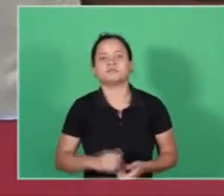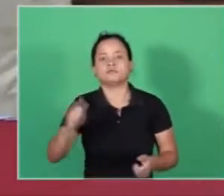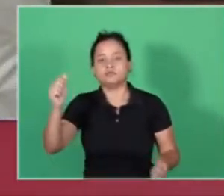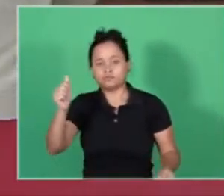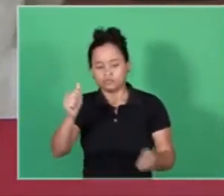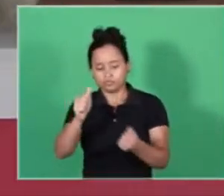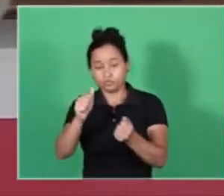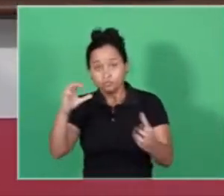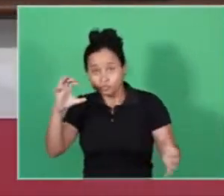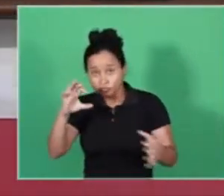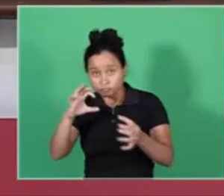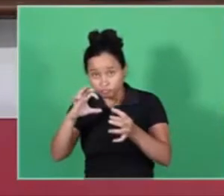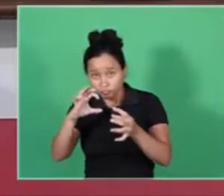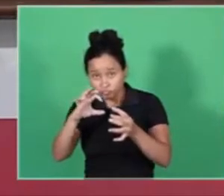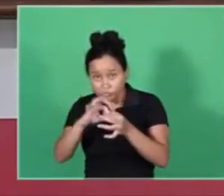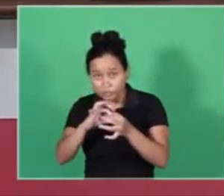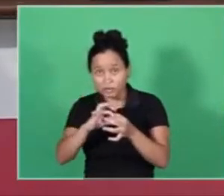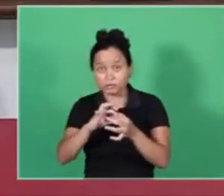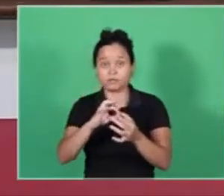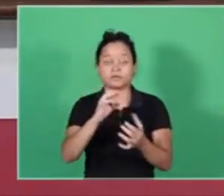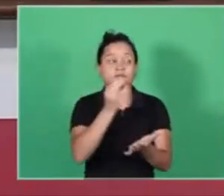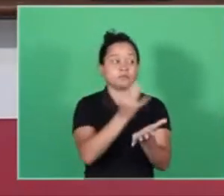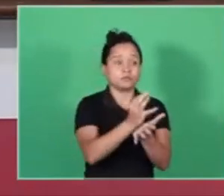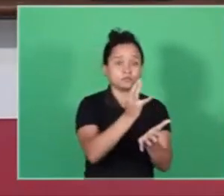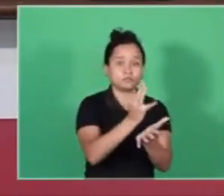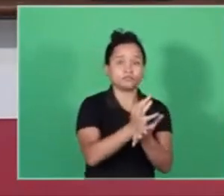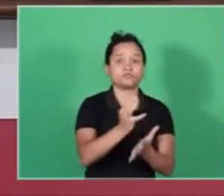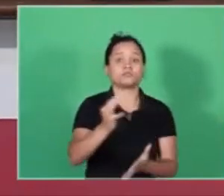theology united with philosophy.